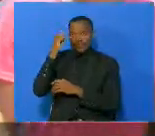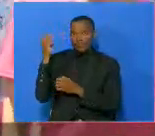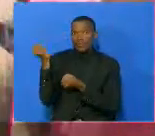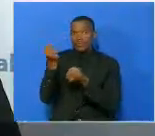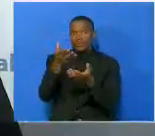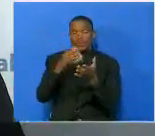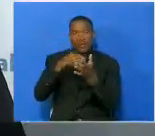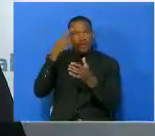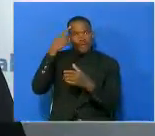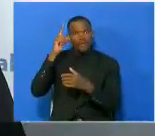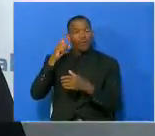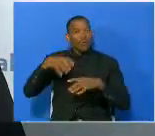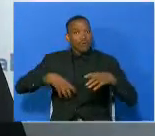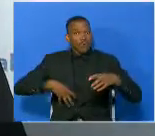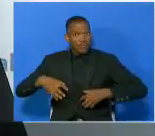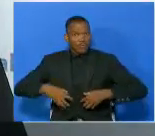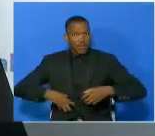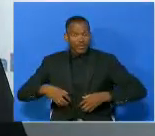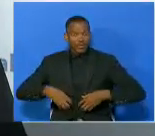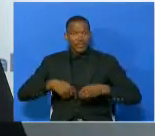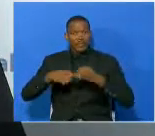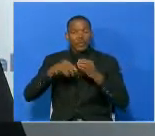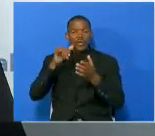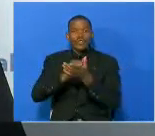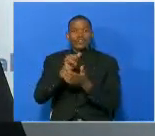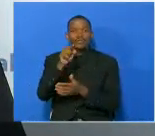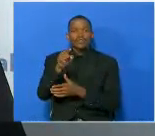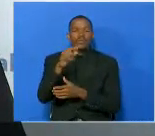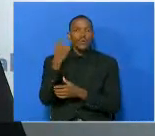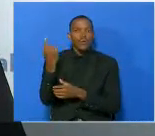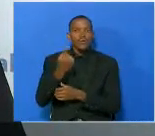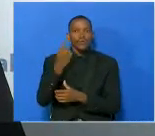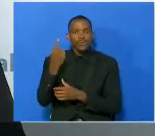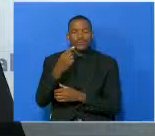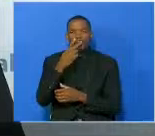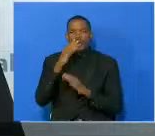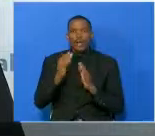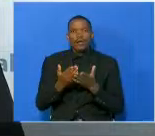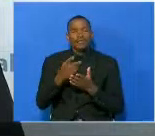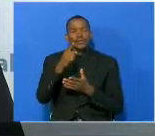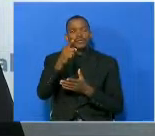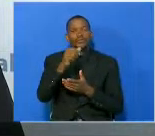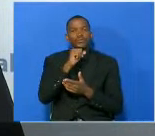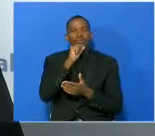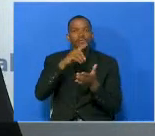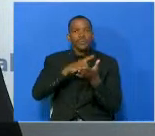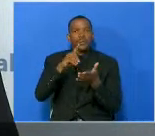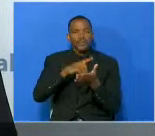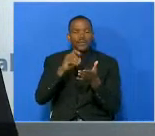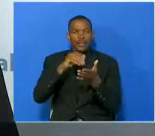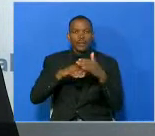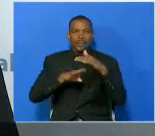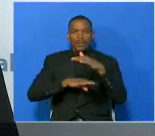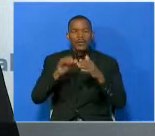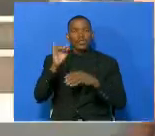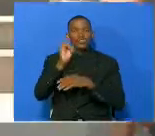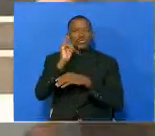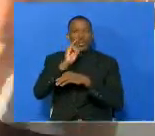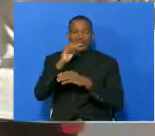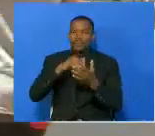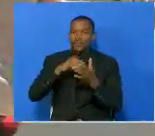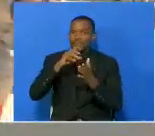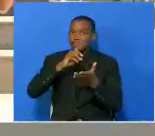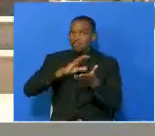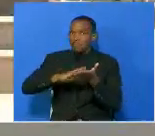the complaints pertaining to this normally relate to the non-payment or underpayment of insurance premiums.